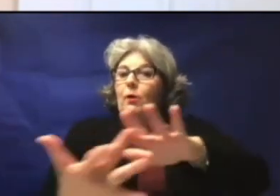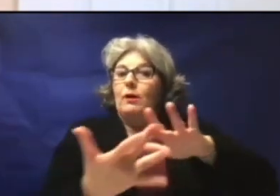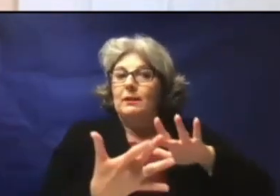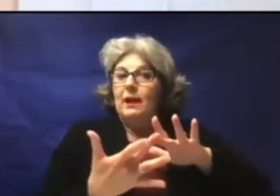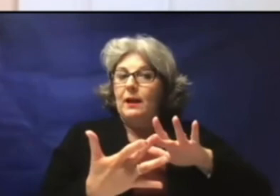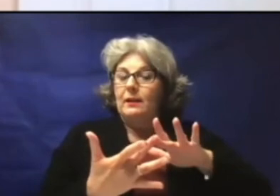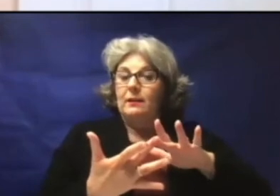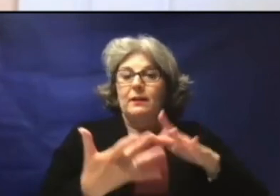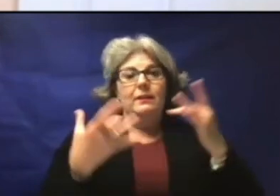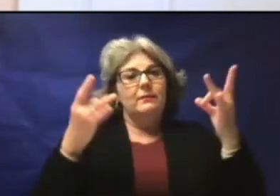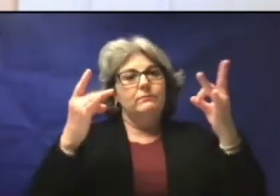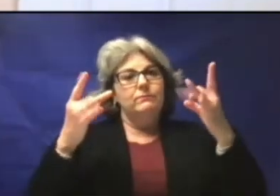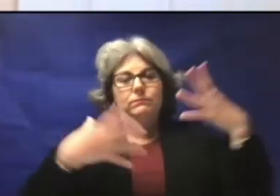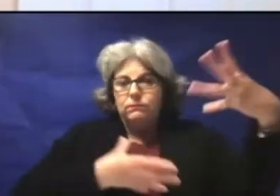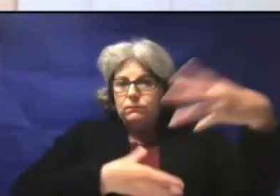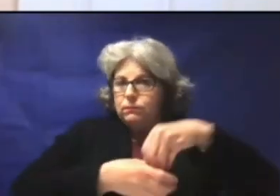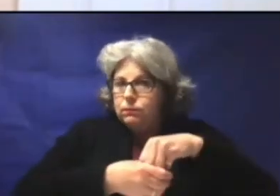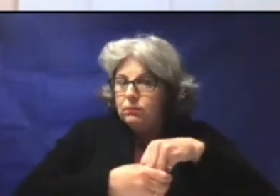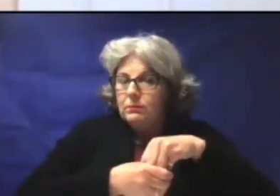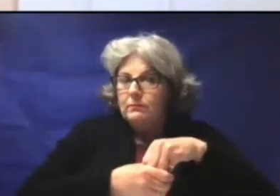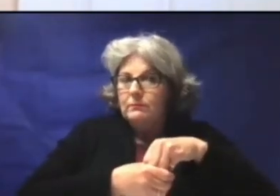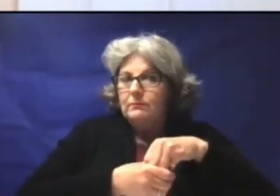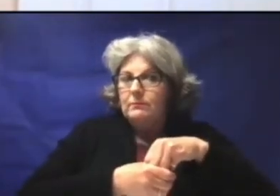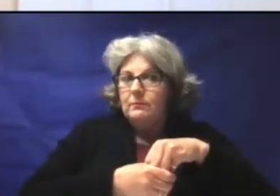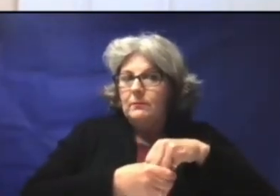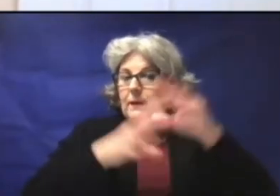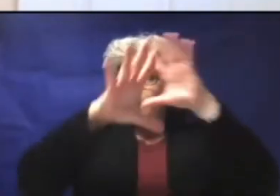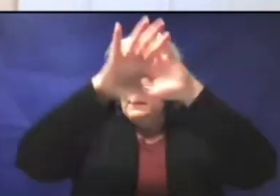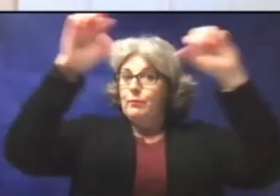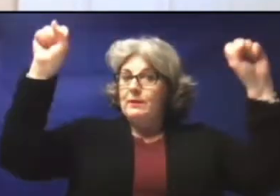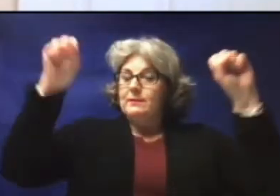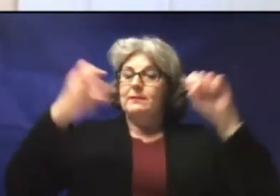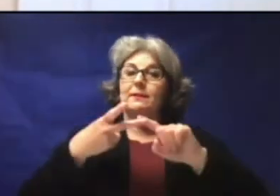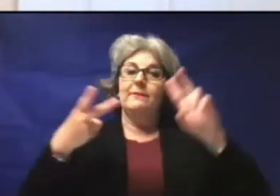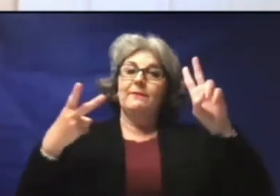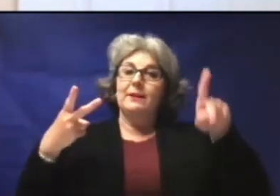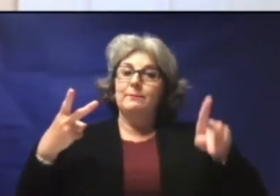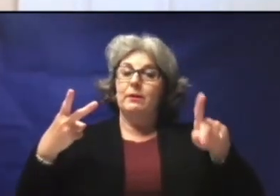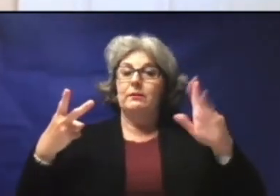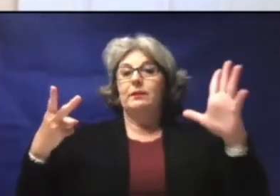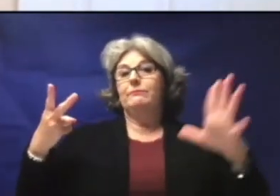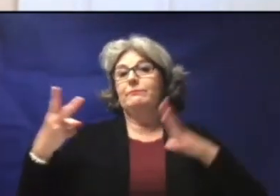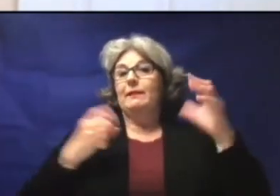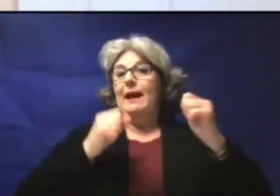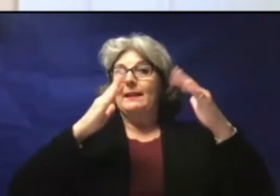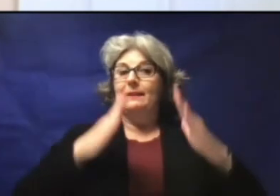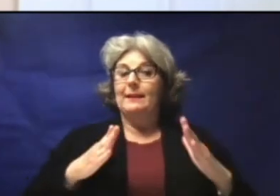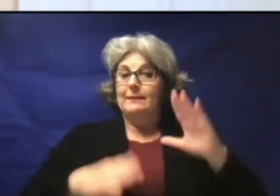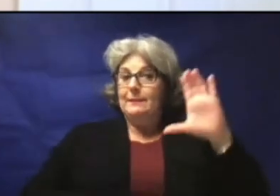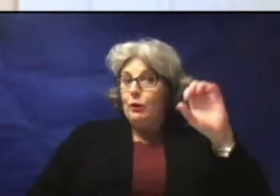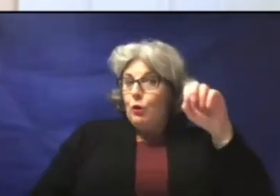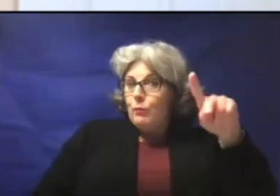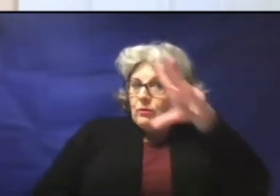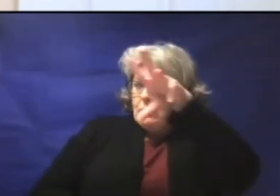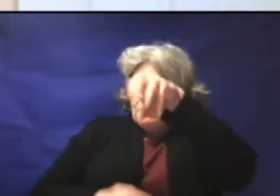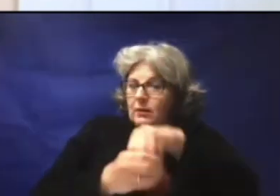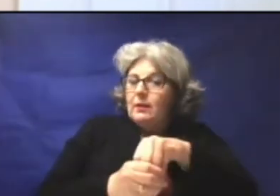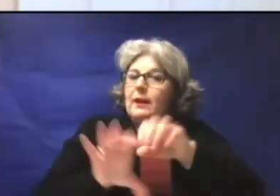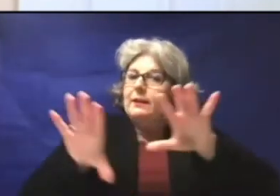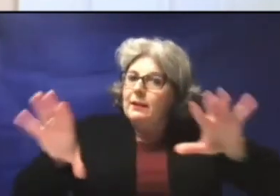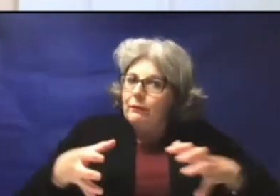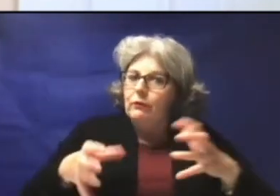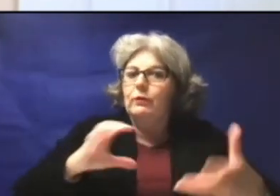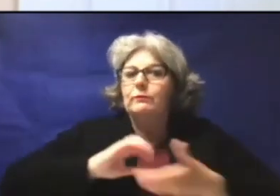This massive participation included the president, vice president, celebrities and athletes, as well as corporations and grassroots